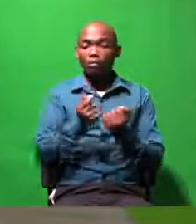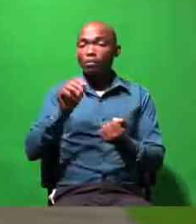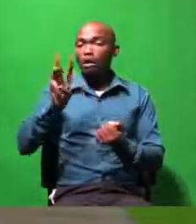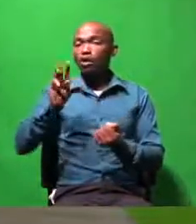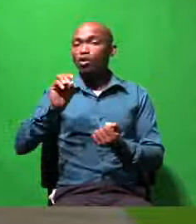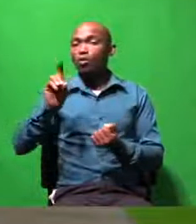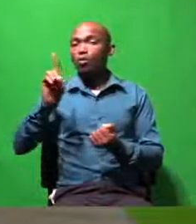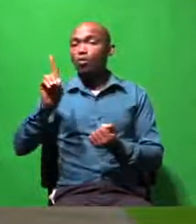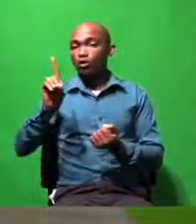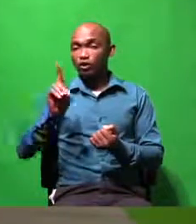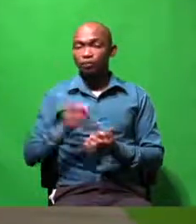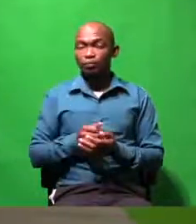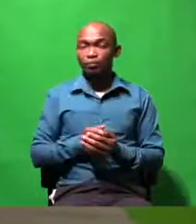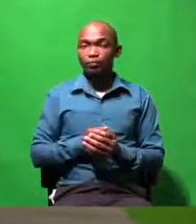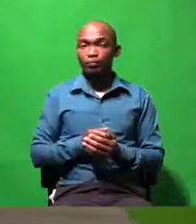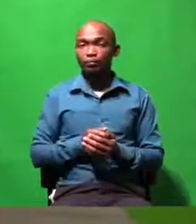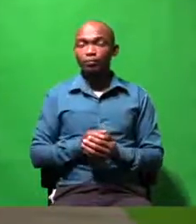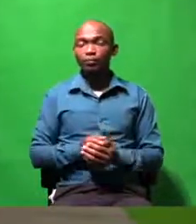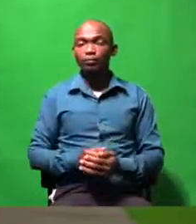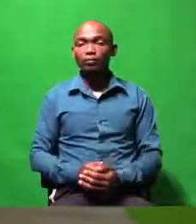Is made up of wood.